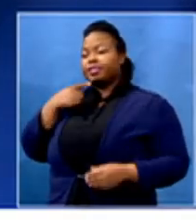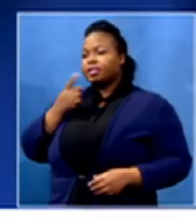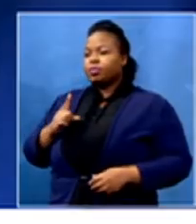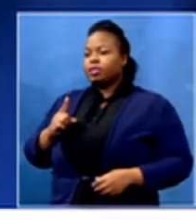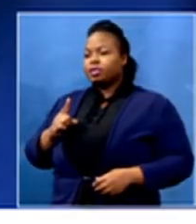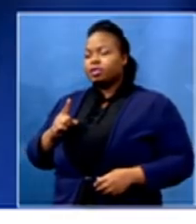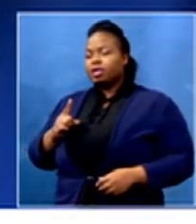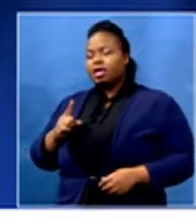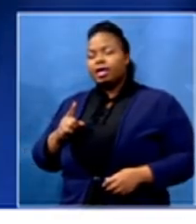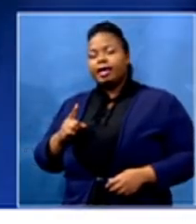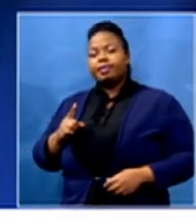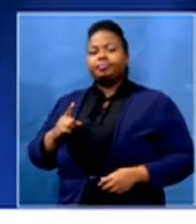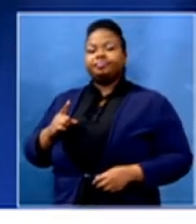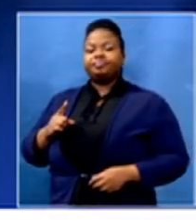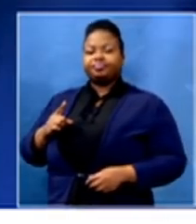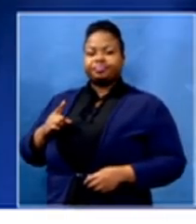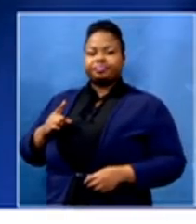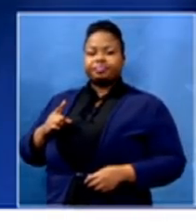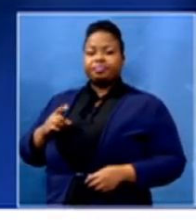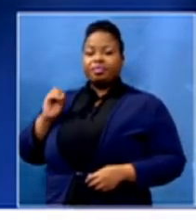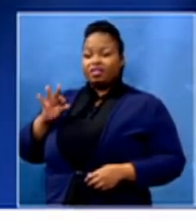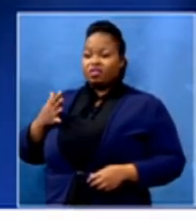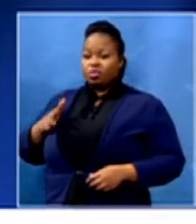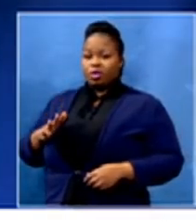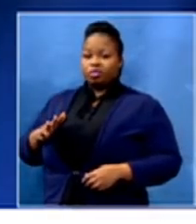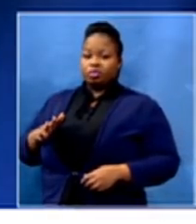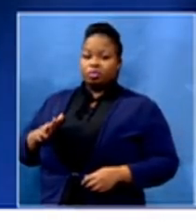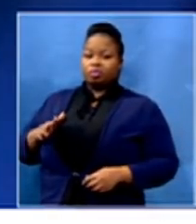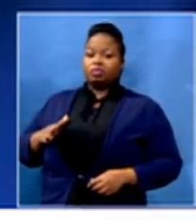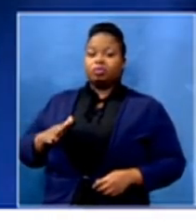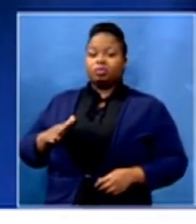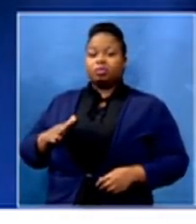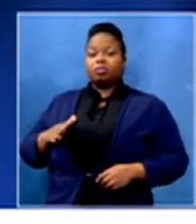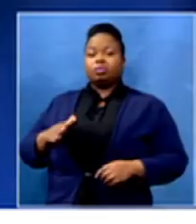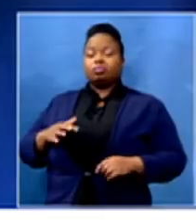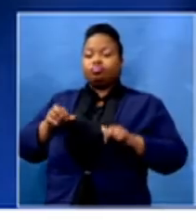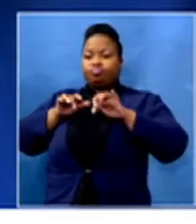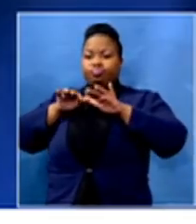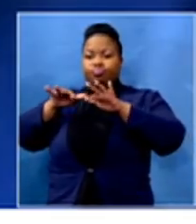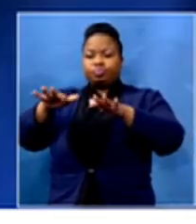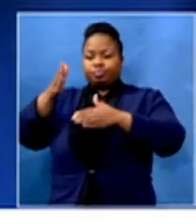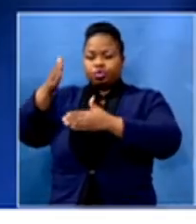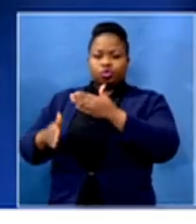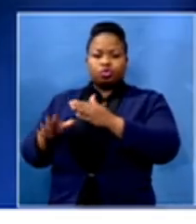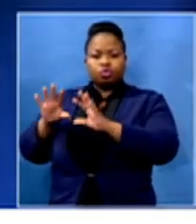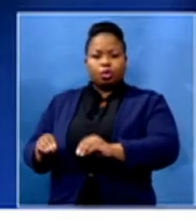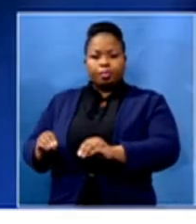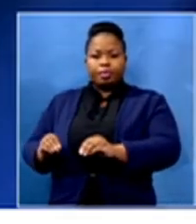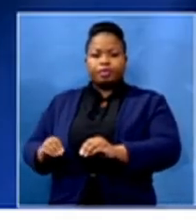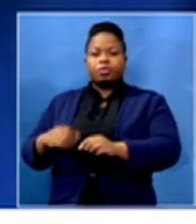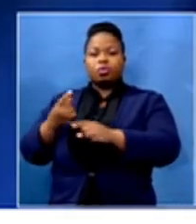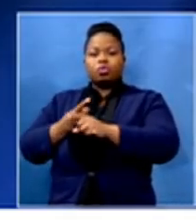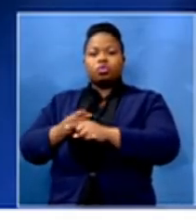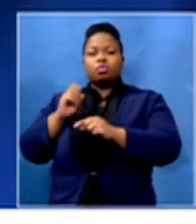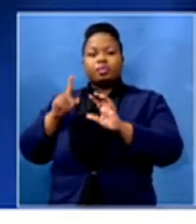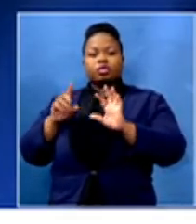Lancet journal. They said, if you want to stop the pandemic, you have to stop the virus from